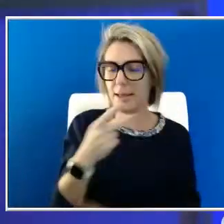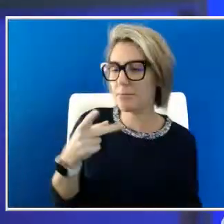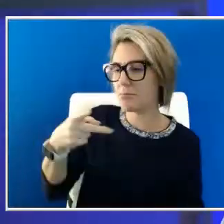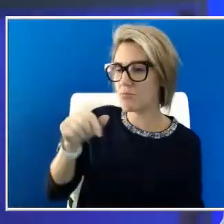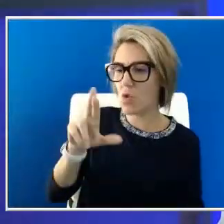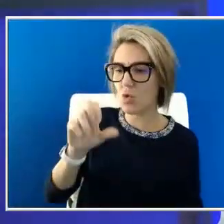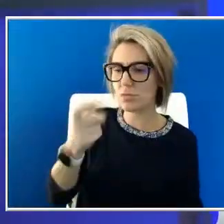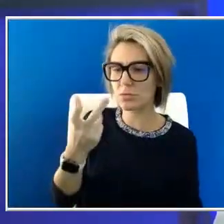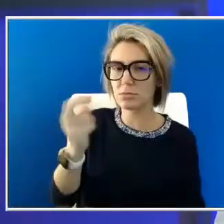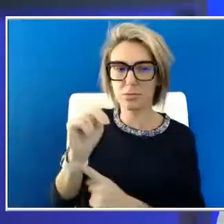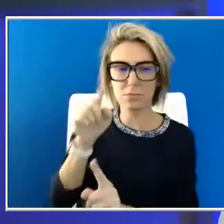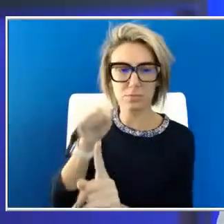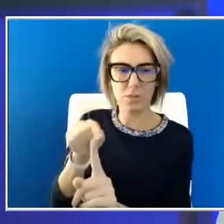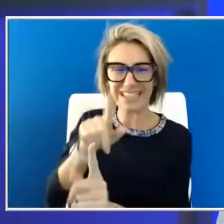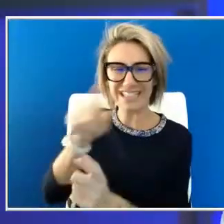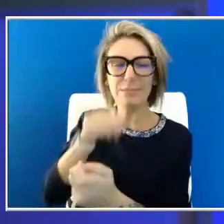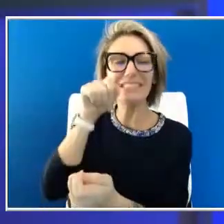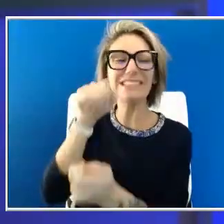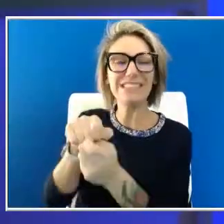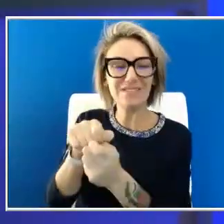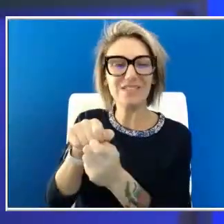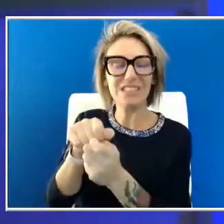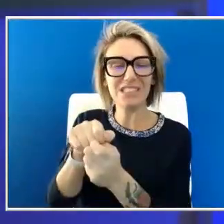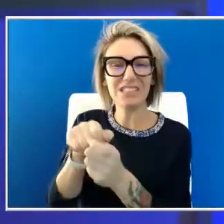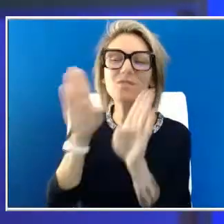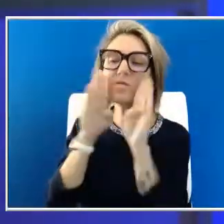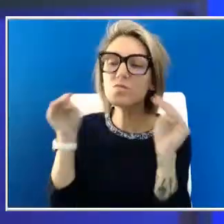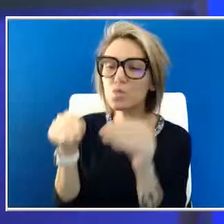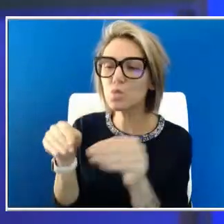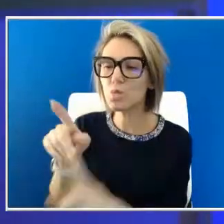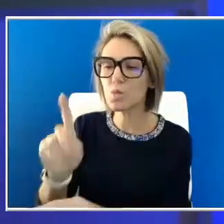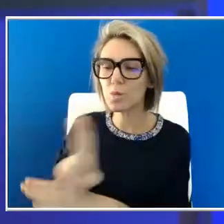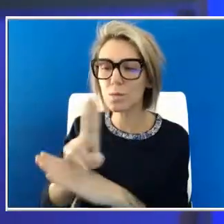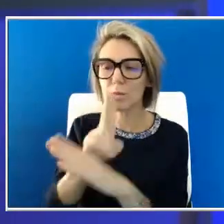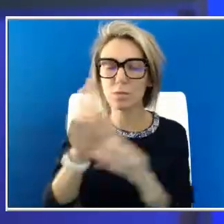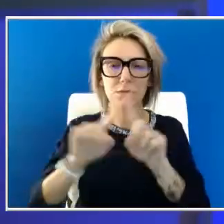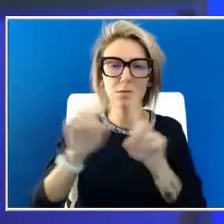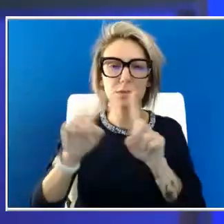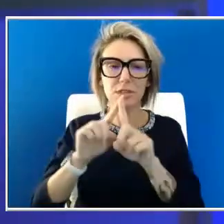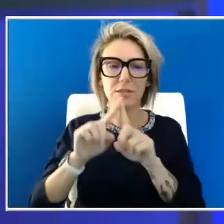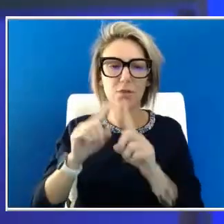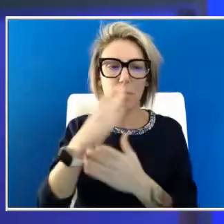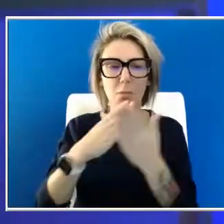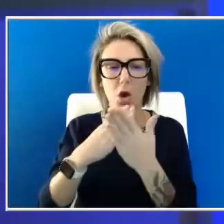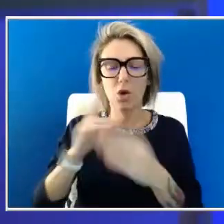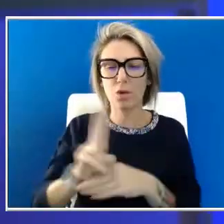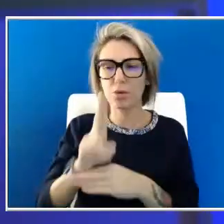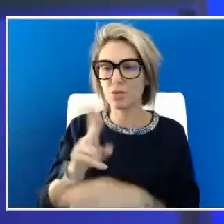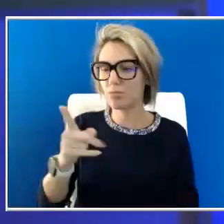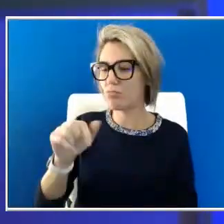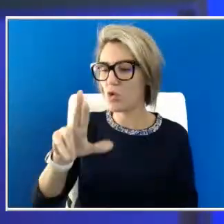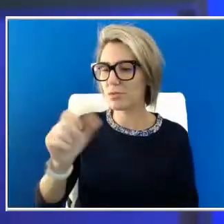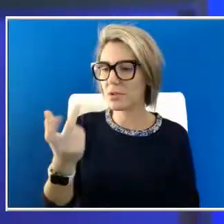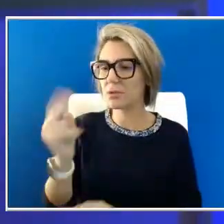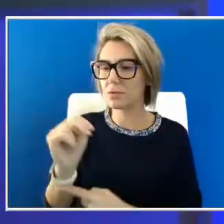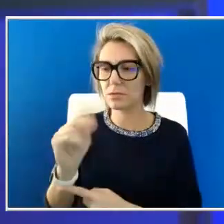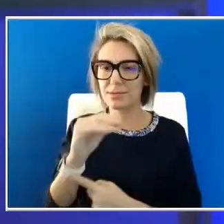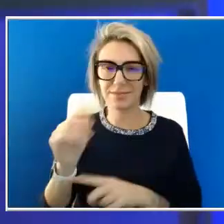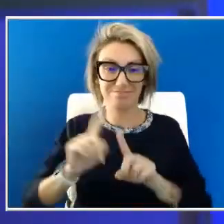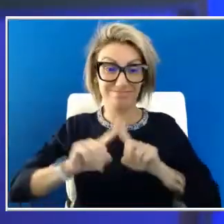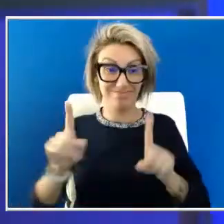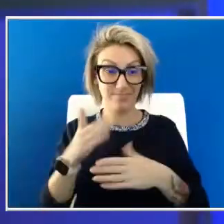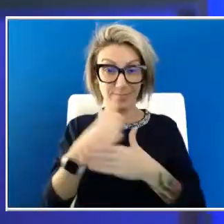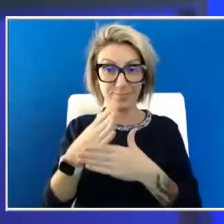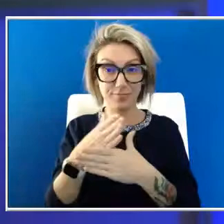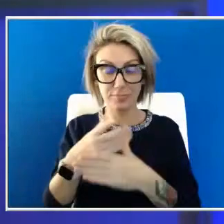a specific type of radiation that uses a different particle called protons. And the difference with protons is that it's